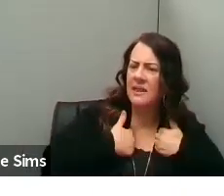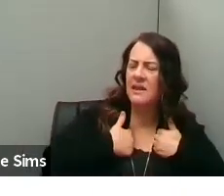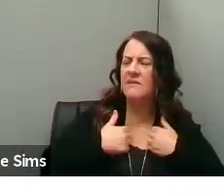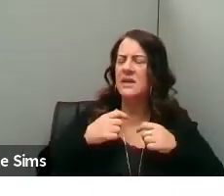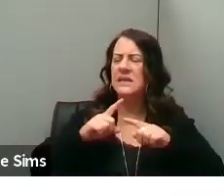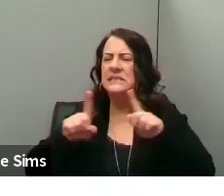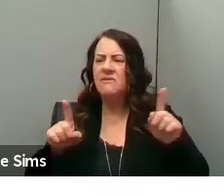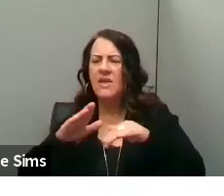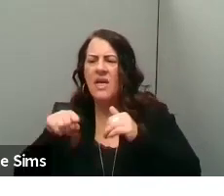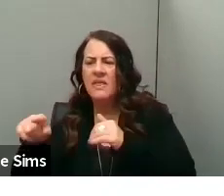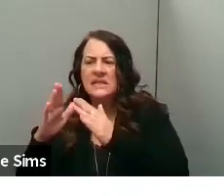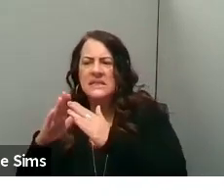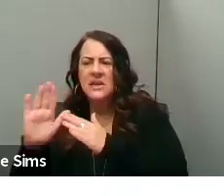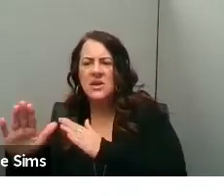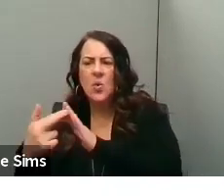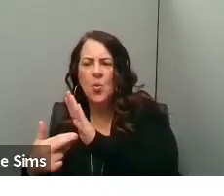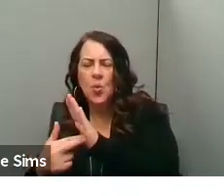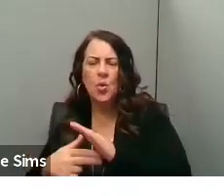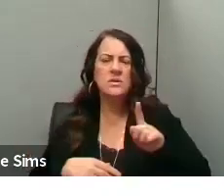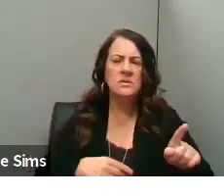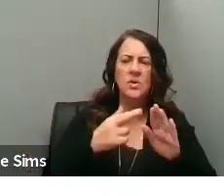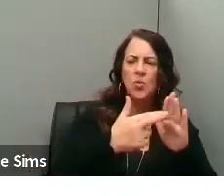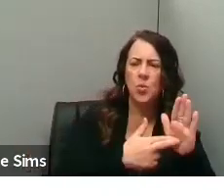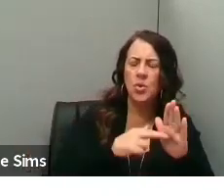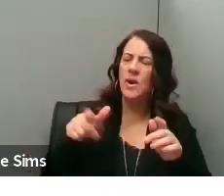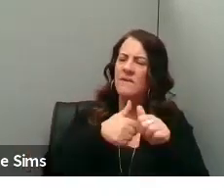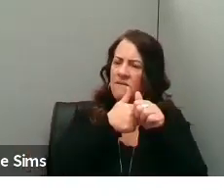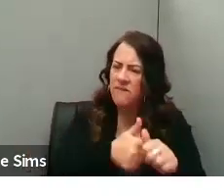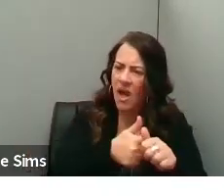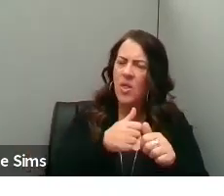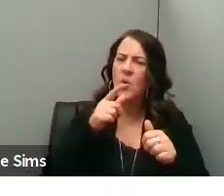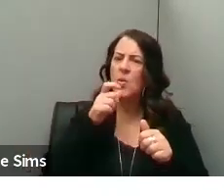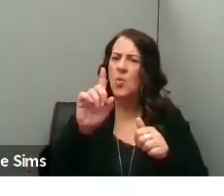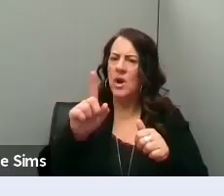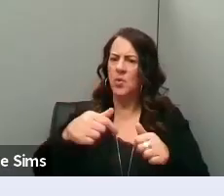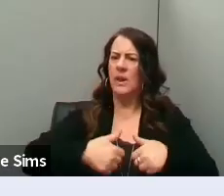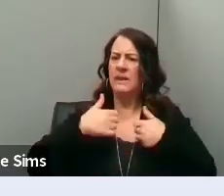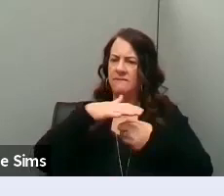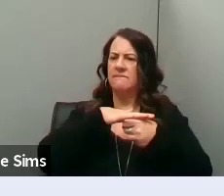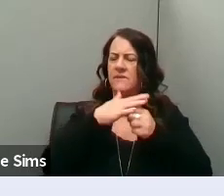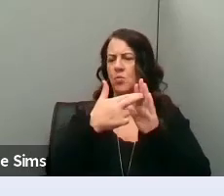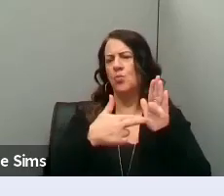to date and in compliance with those rules. Next slide, please.